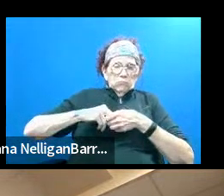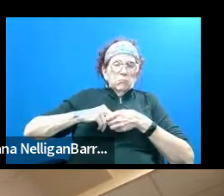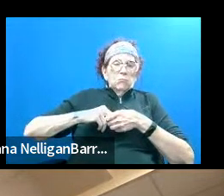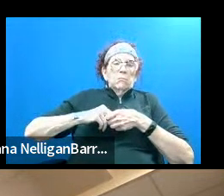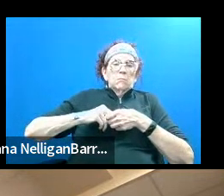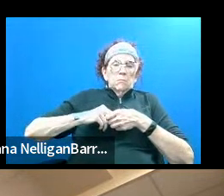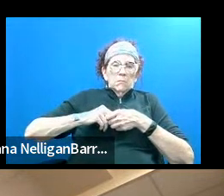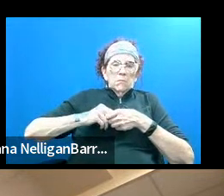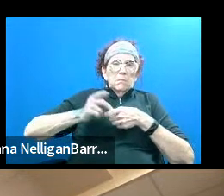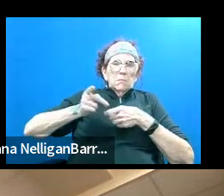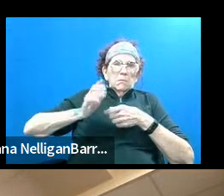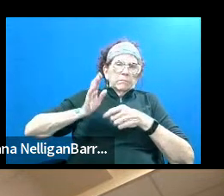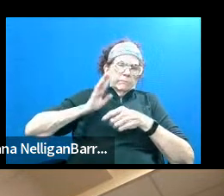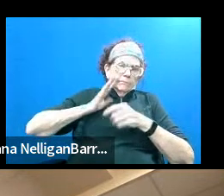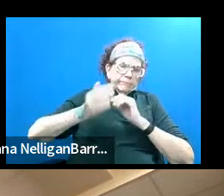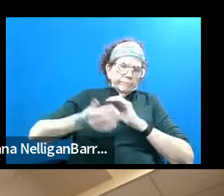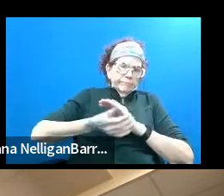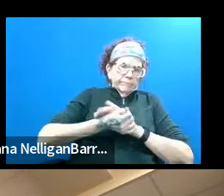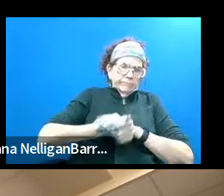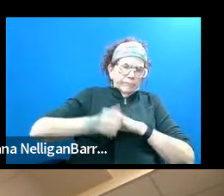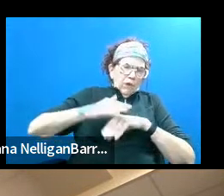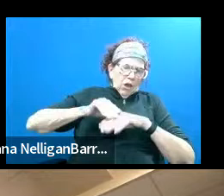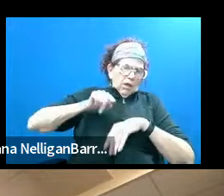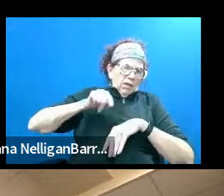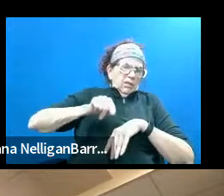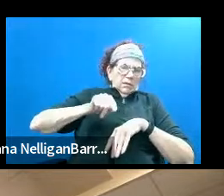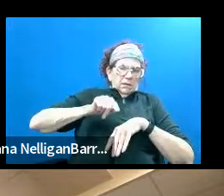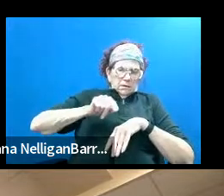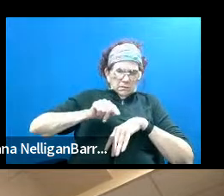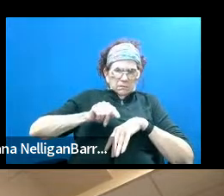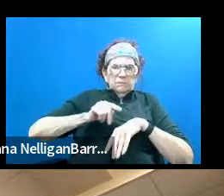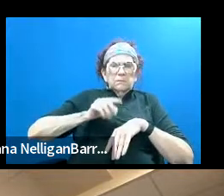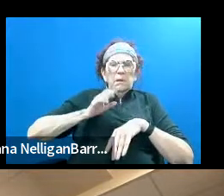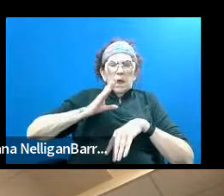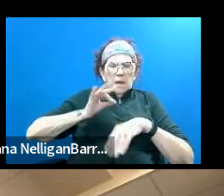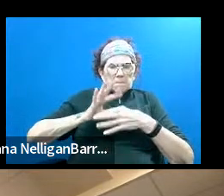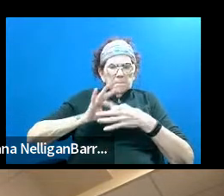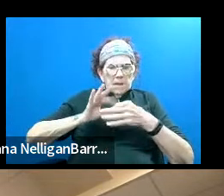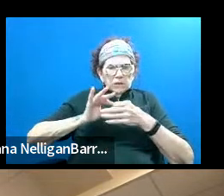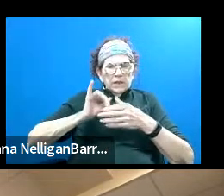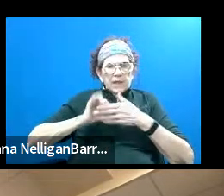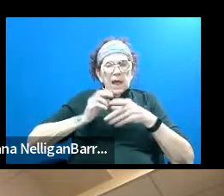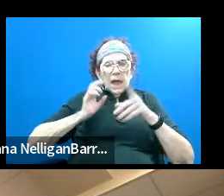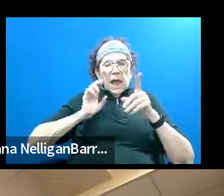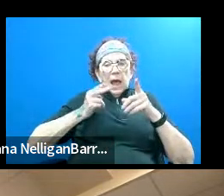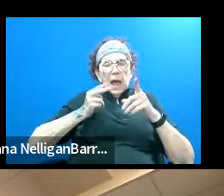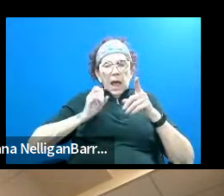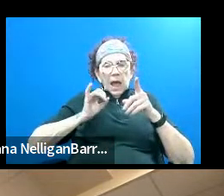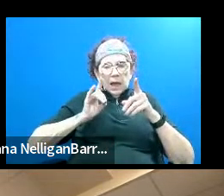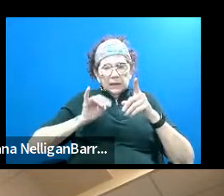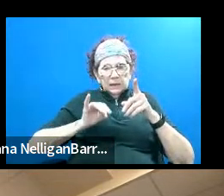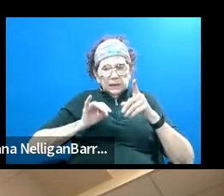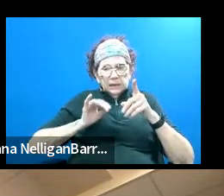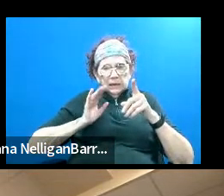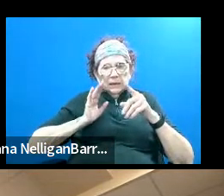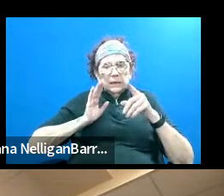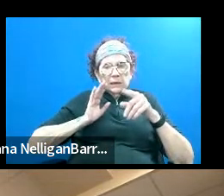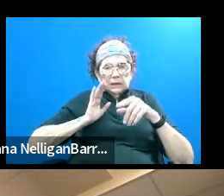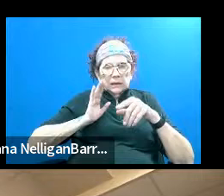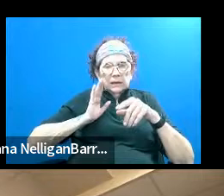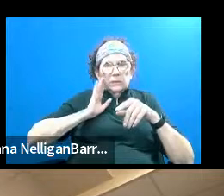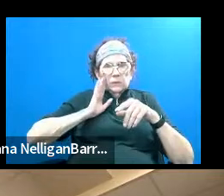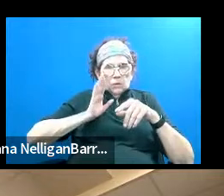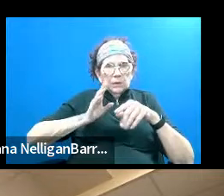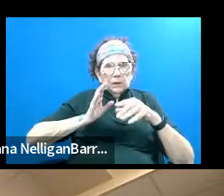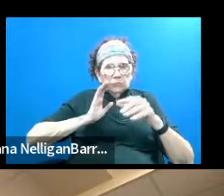work. And you mentioned at the end, Heidi, that there's going to be you're seeking out an additional consultant, one